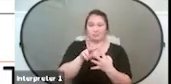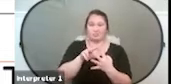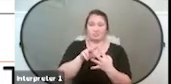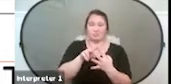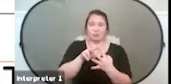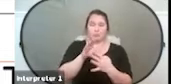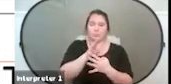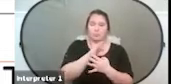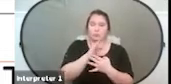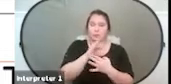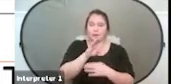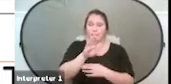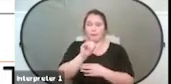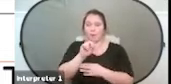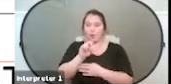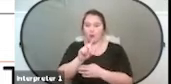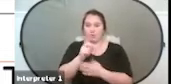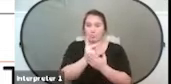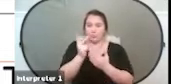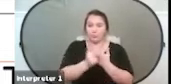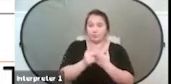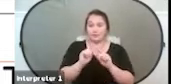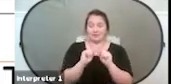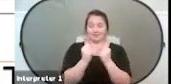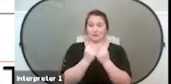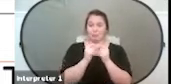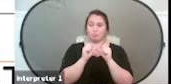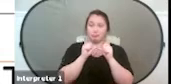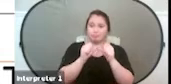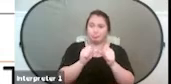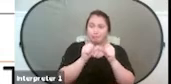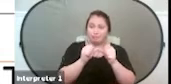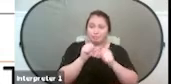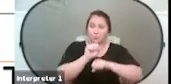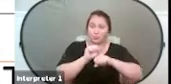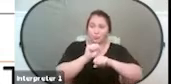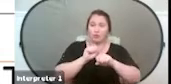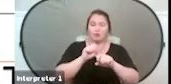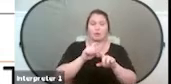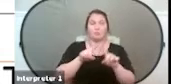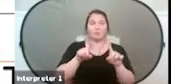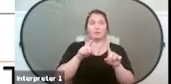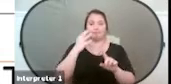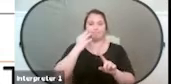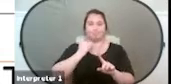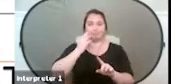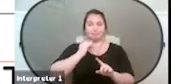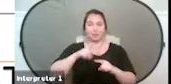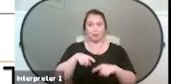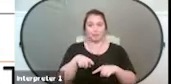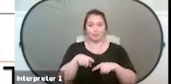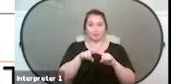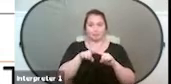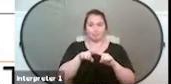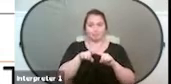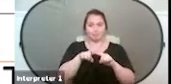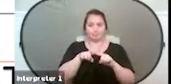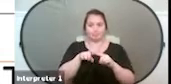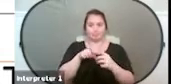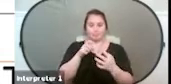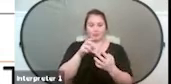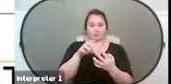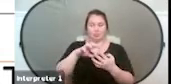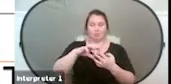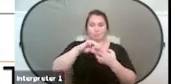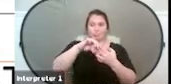programs. And so the team kept working there, but there was a pause between phases 2 and 3